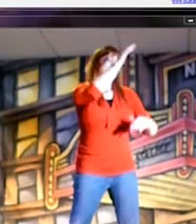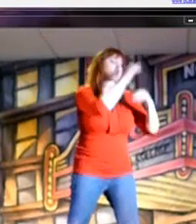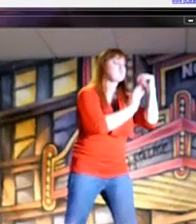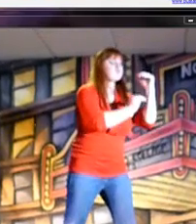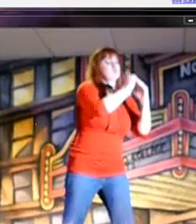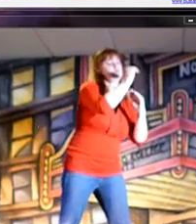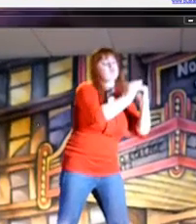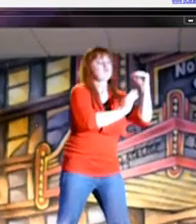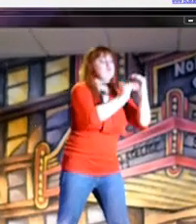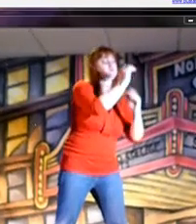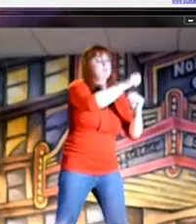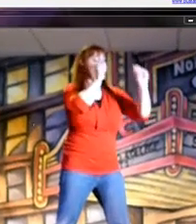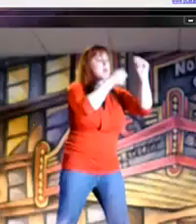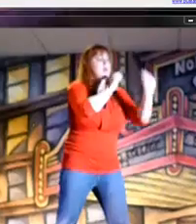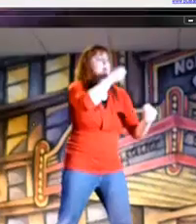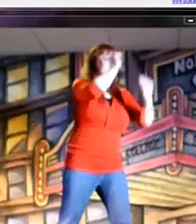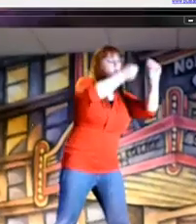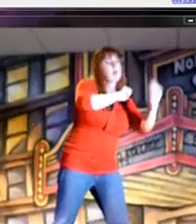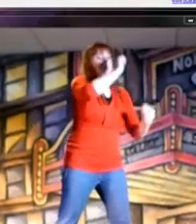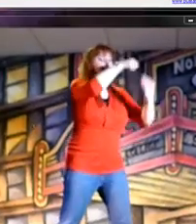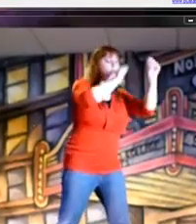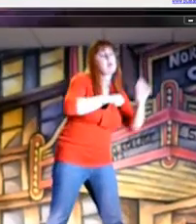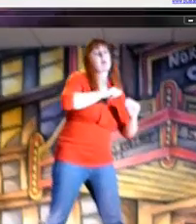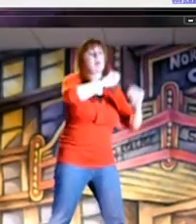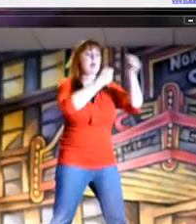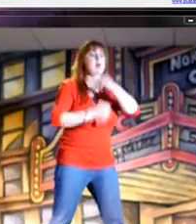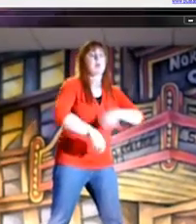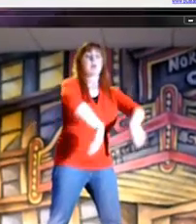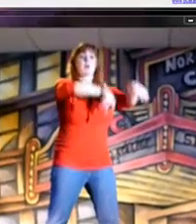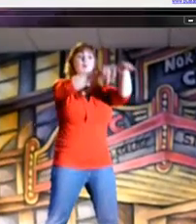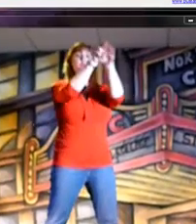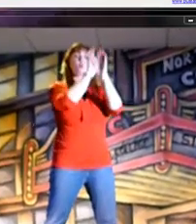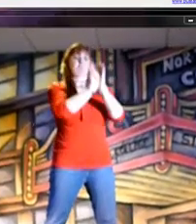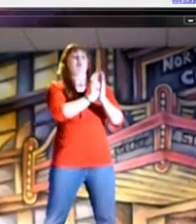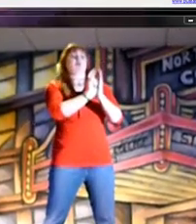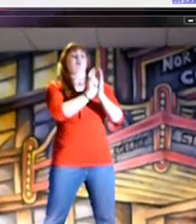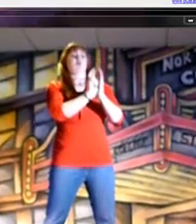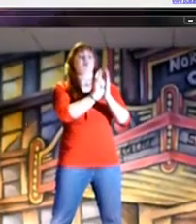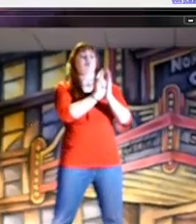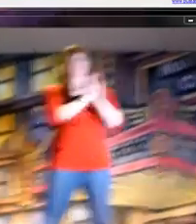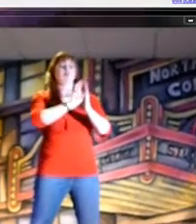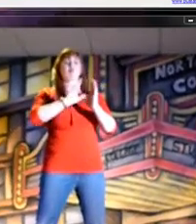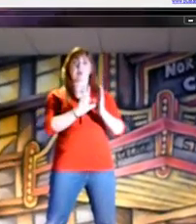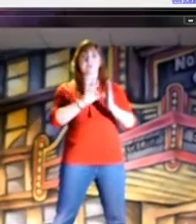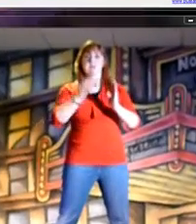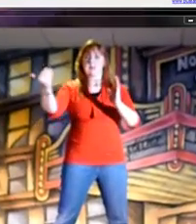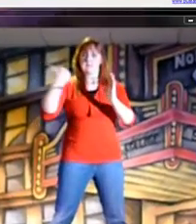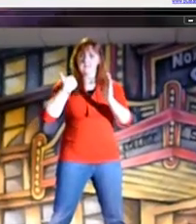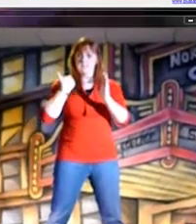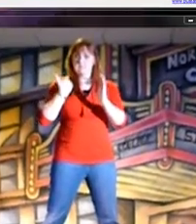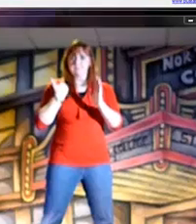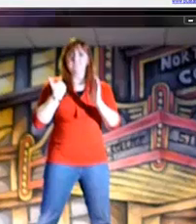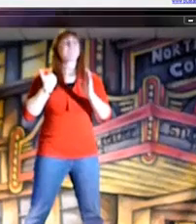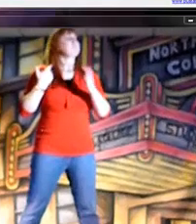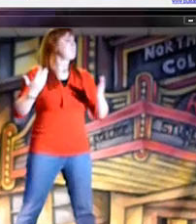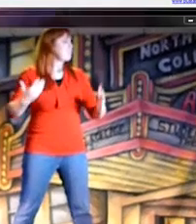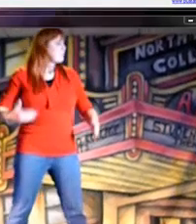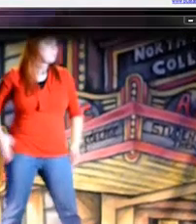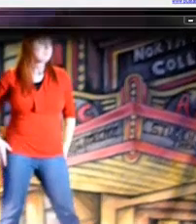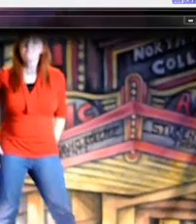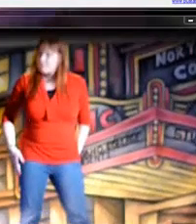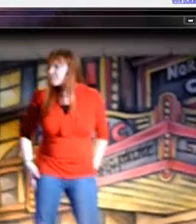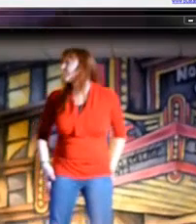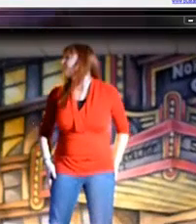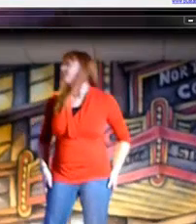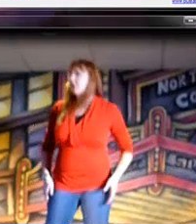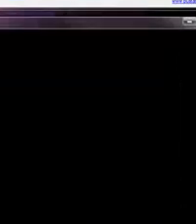in my my numbers here. If you do it in this way, it calculates automatically for you right here.